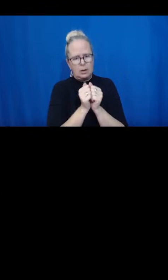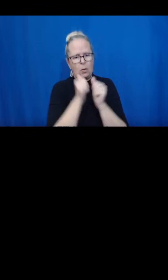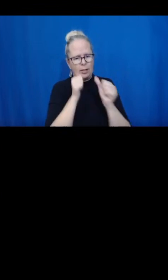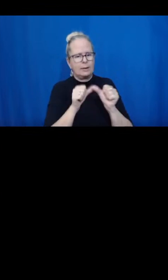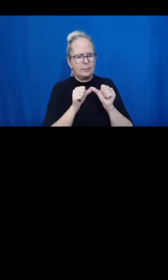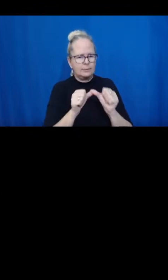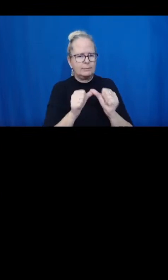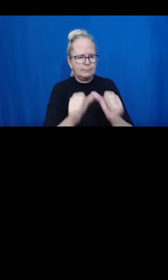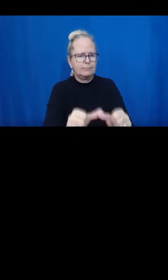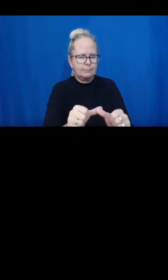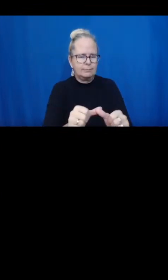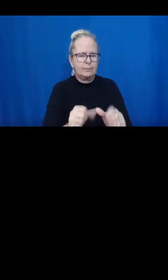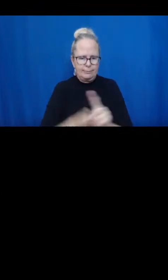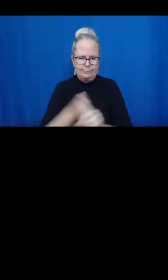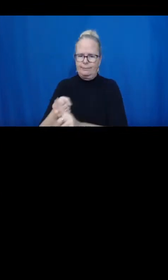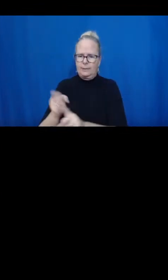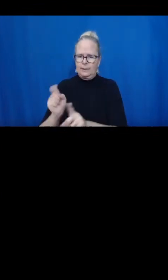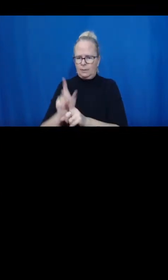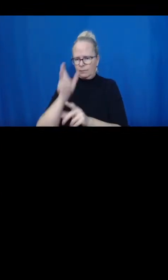diminishments.